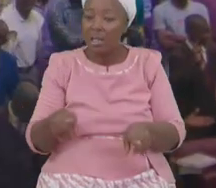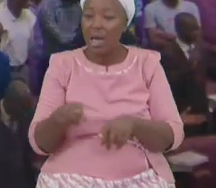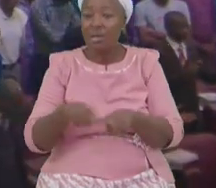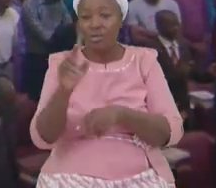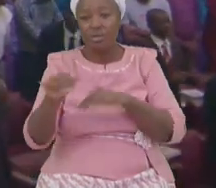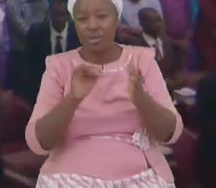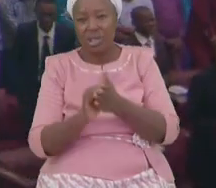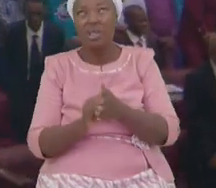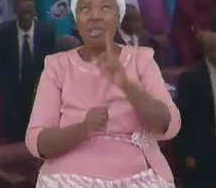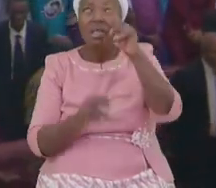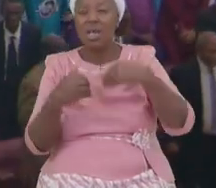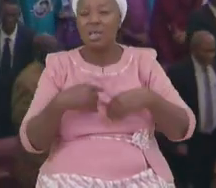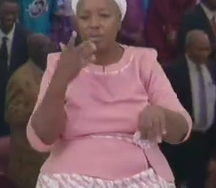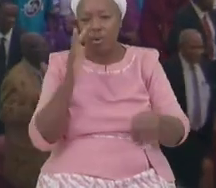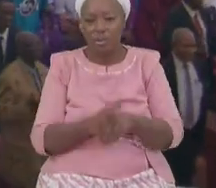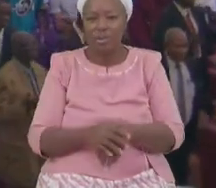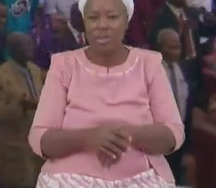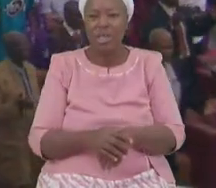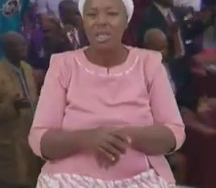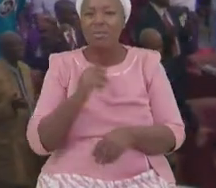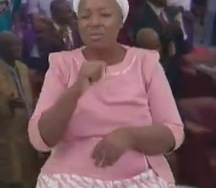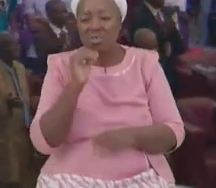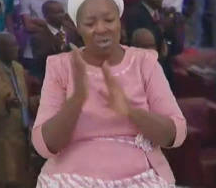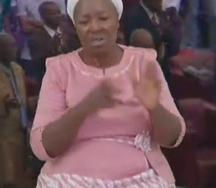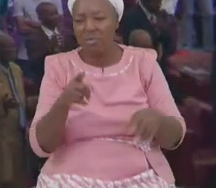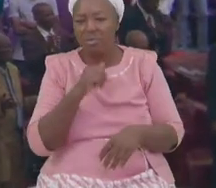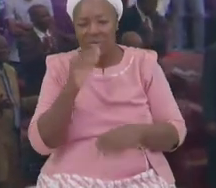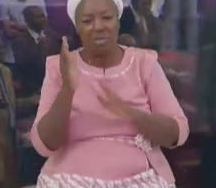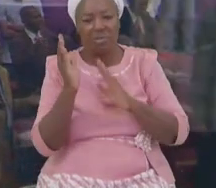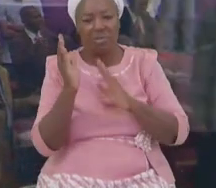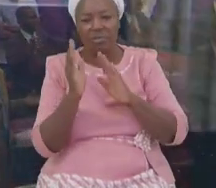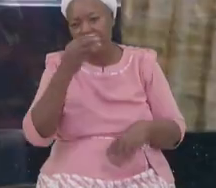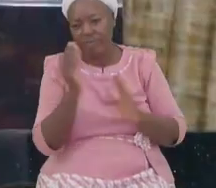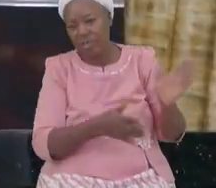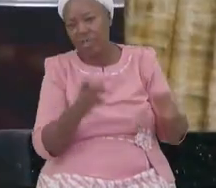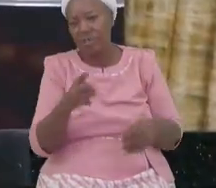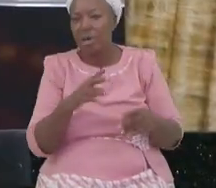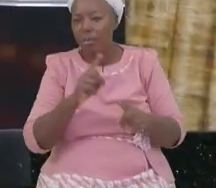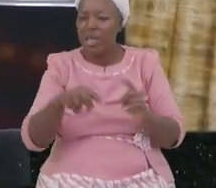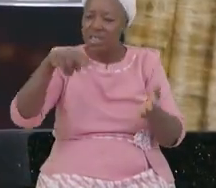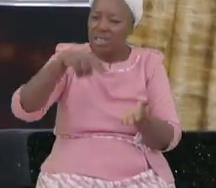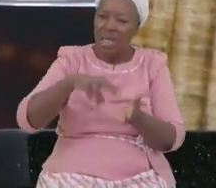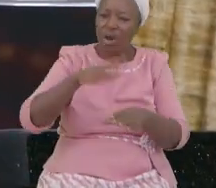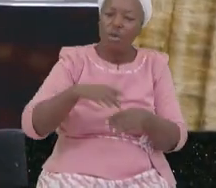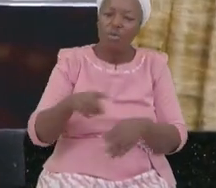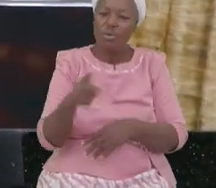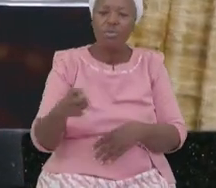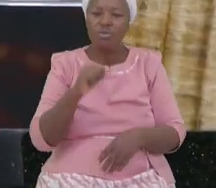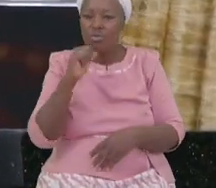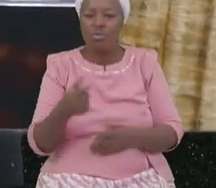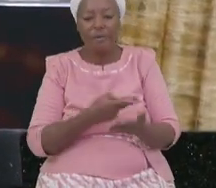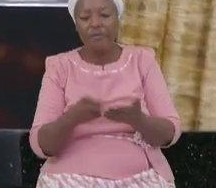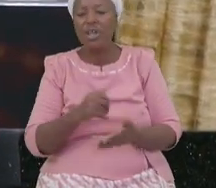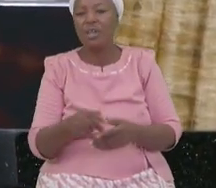has promised he'll never leave you. He'll never forsake you. Stand on those unfailing